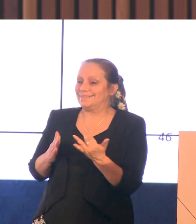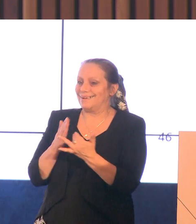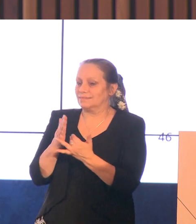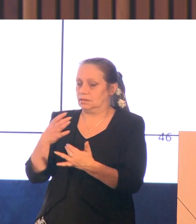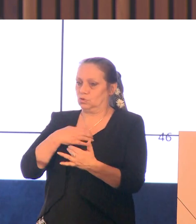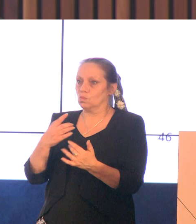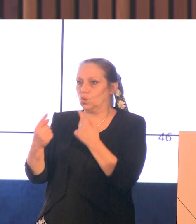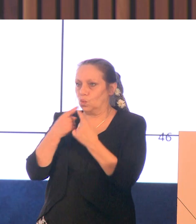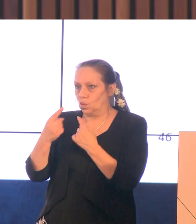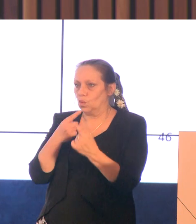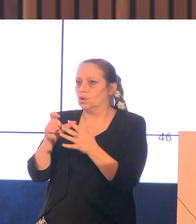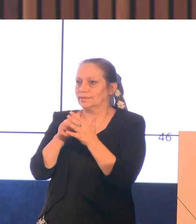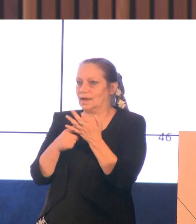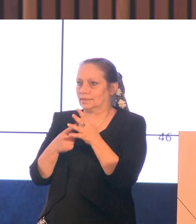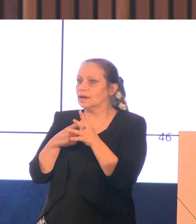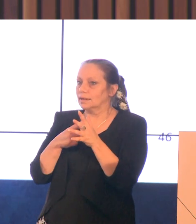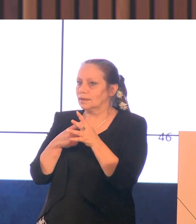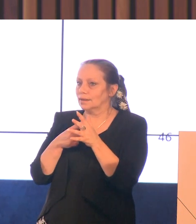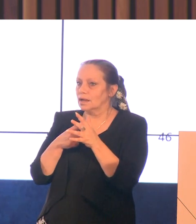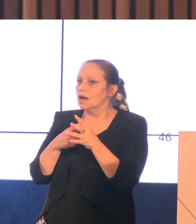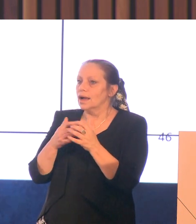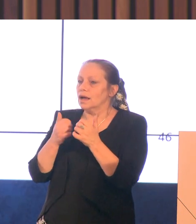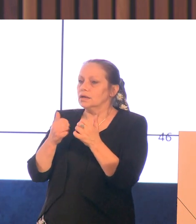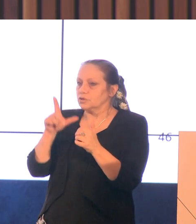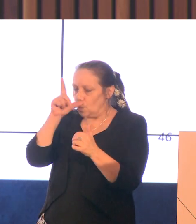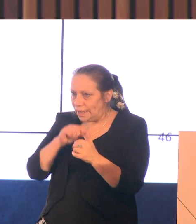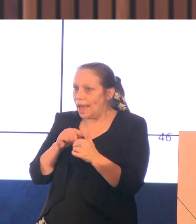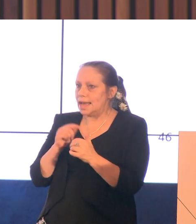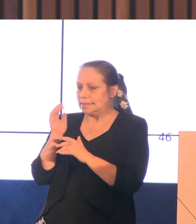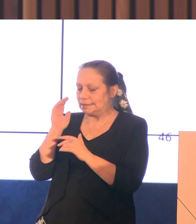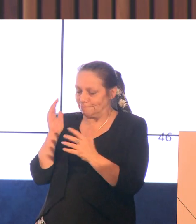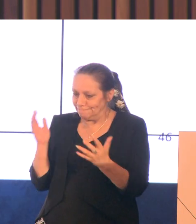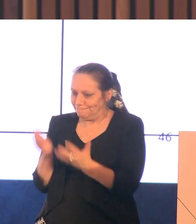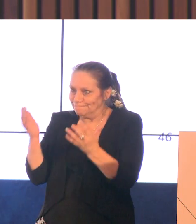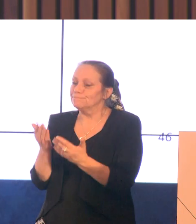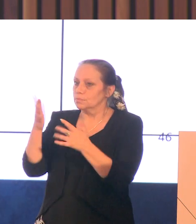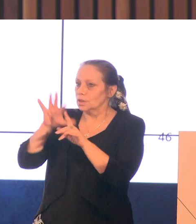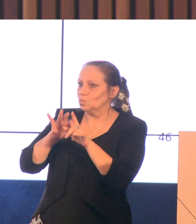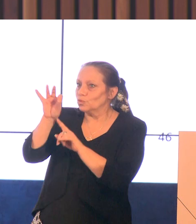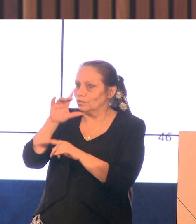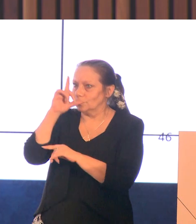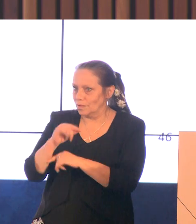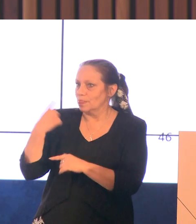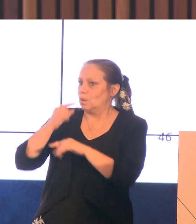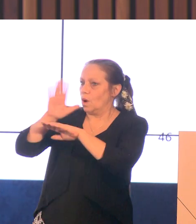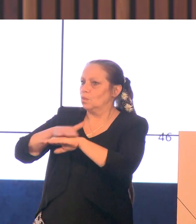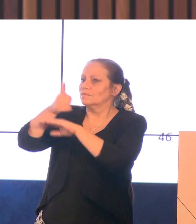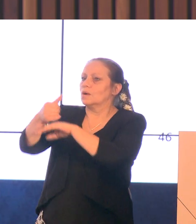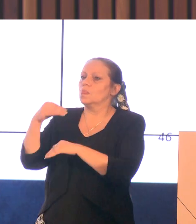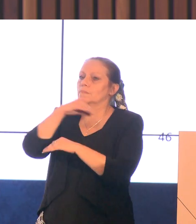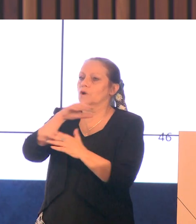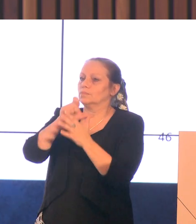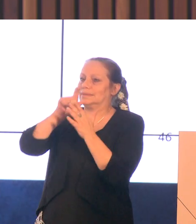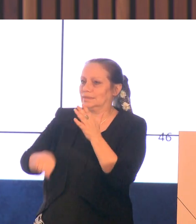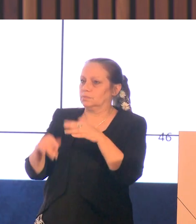to more data so that we can drive continuous improvement. And that is why we have set up the Melbourne